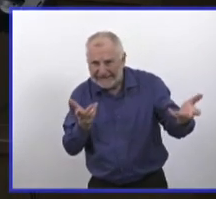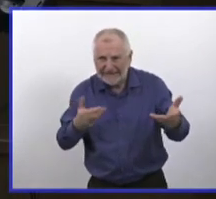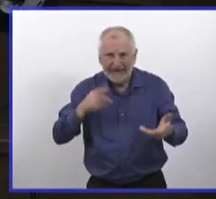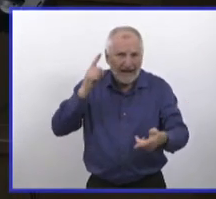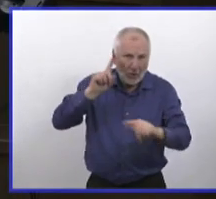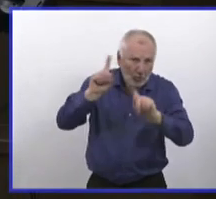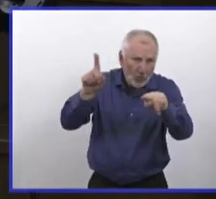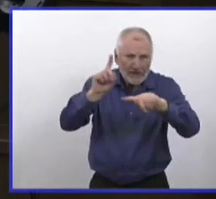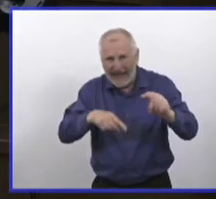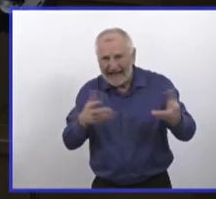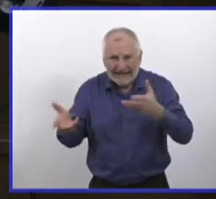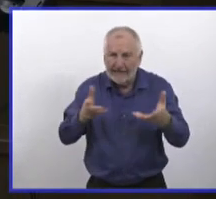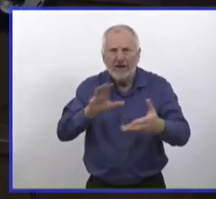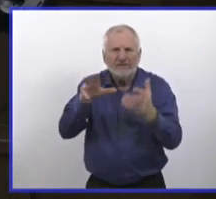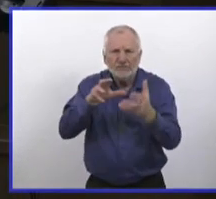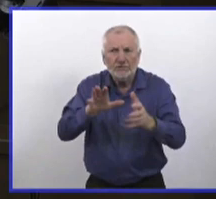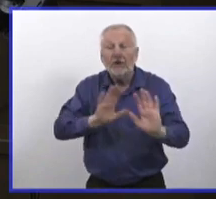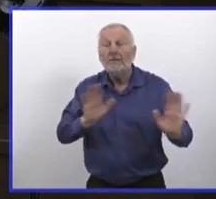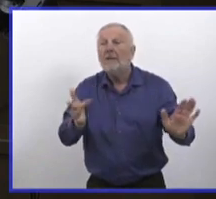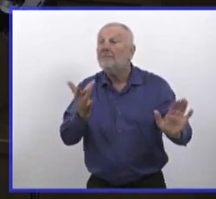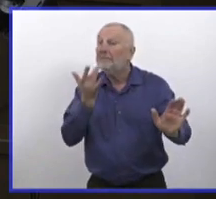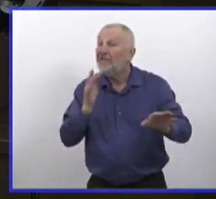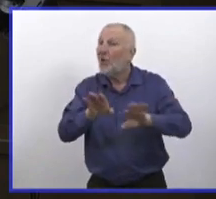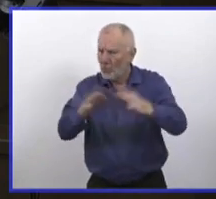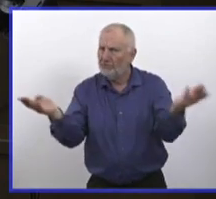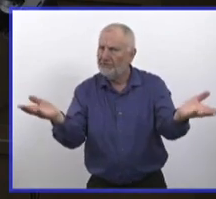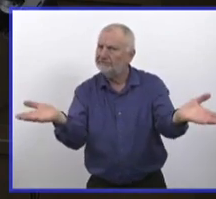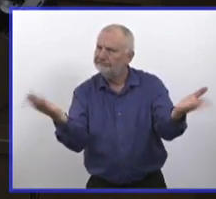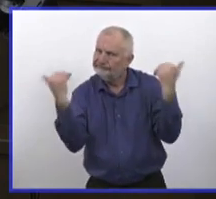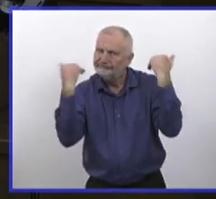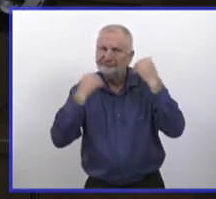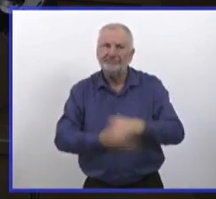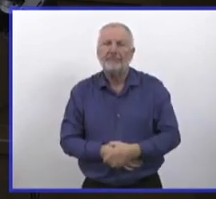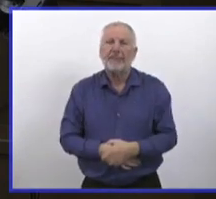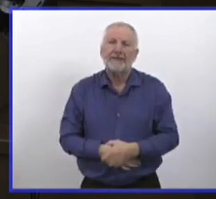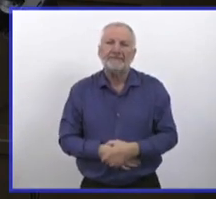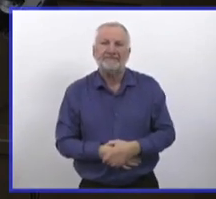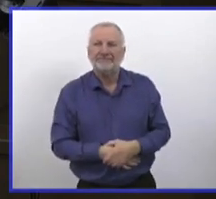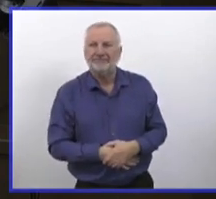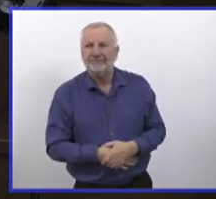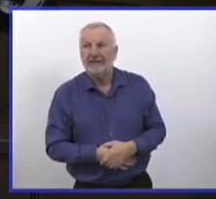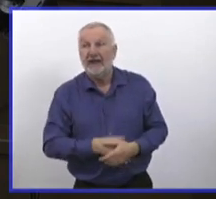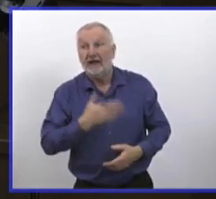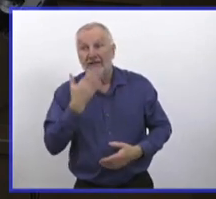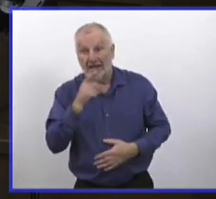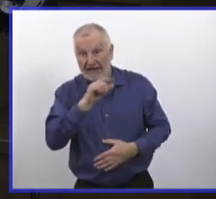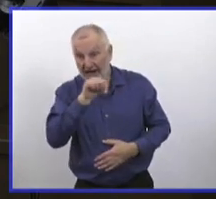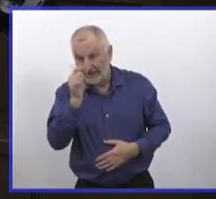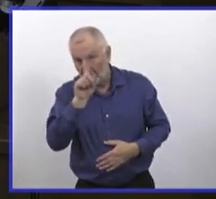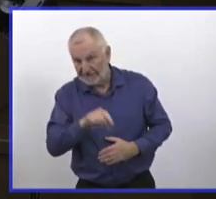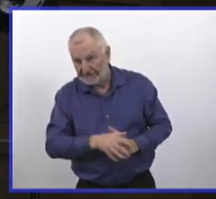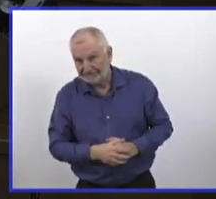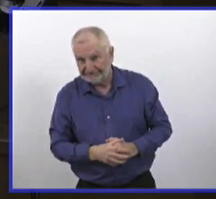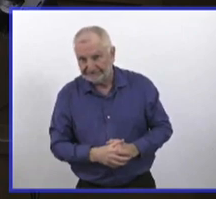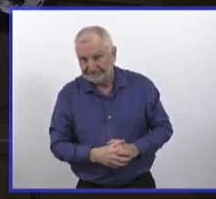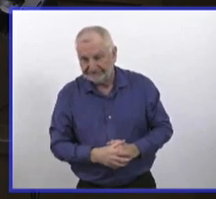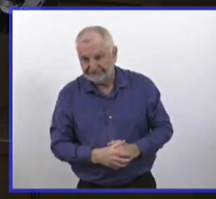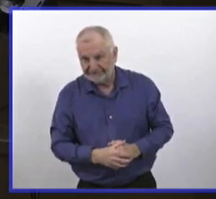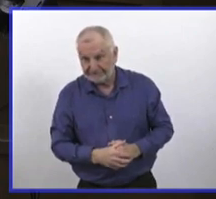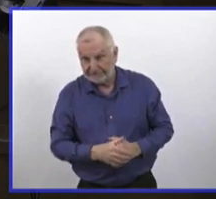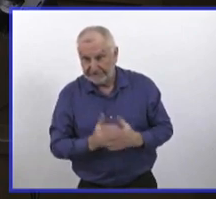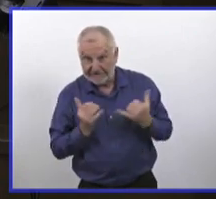Thank you so much for that, Doctor. Mr. Botha, just this morning we got an update on both Pfizer and